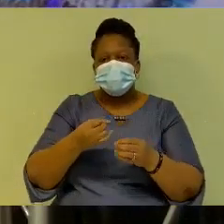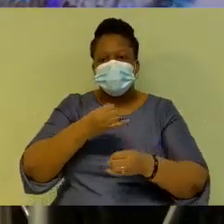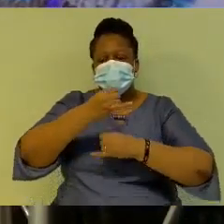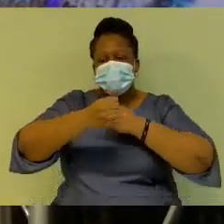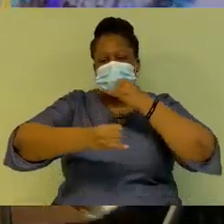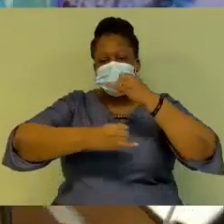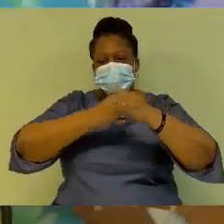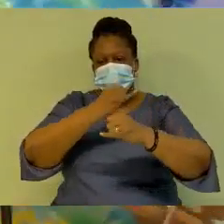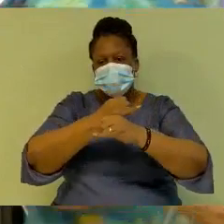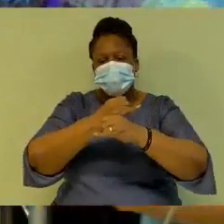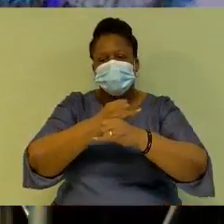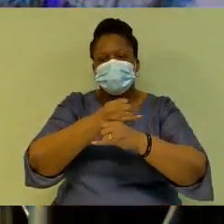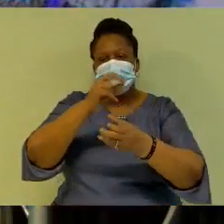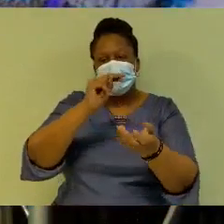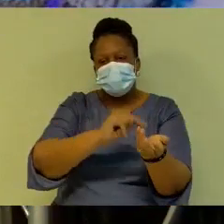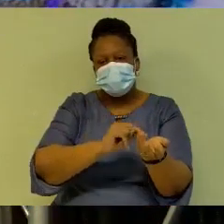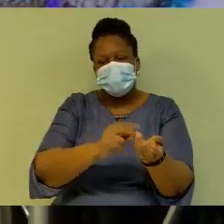Phipps.